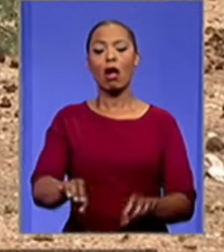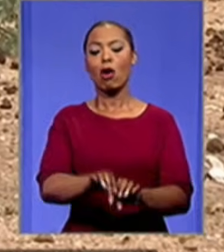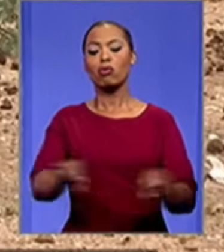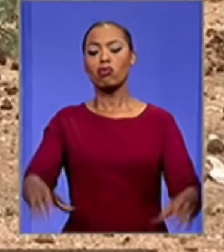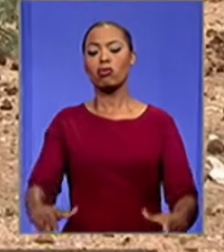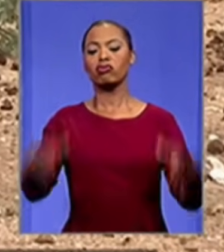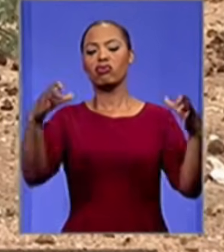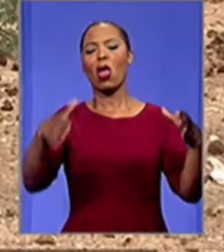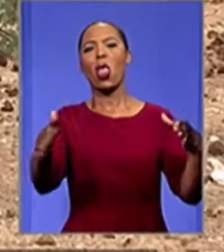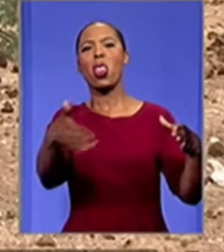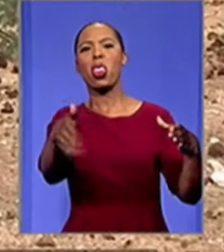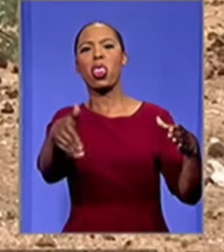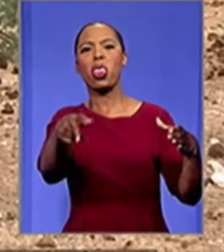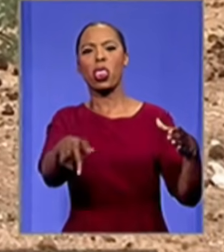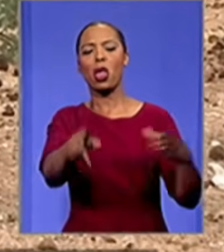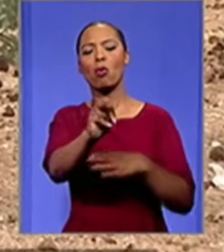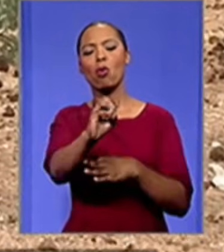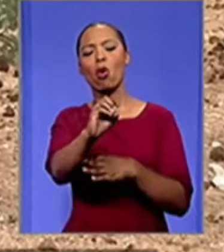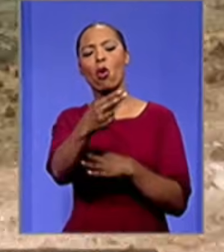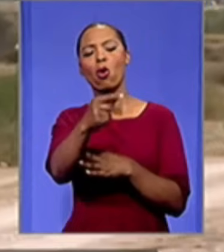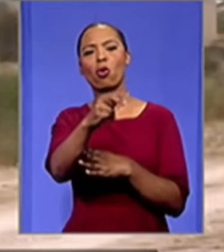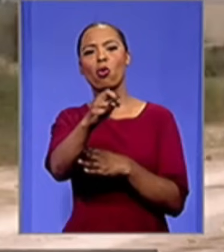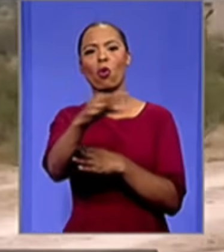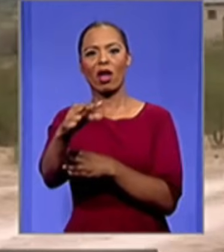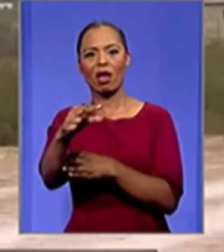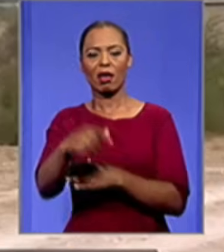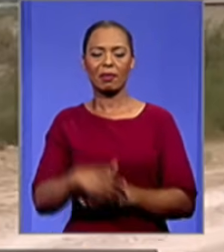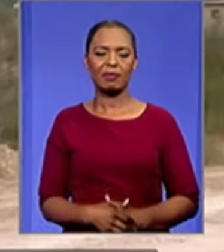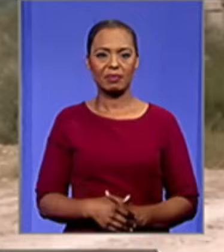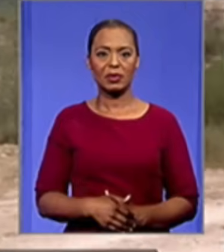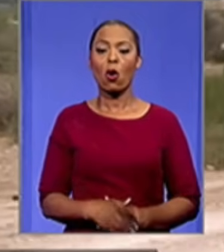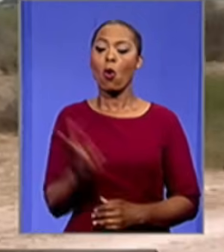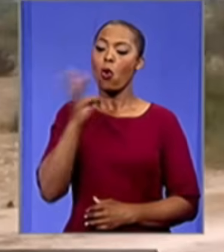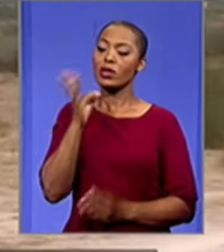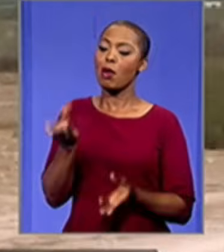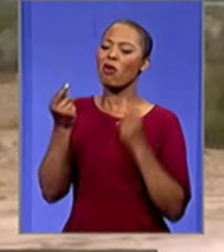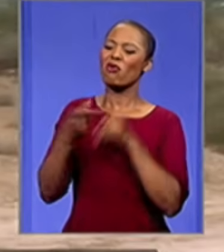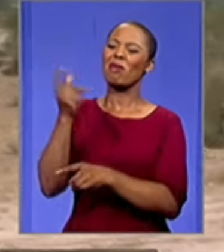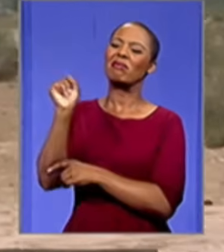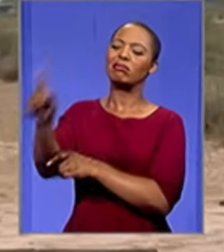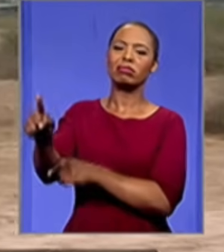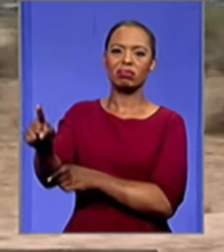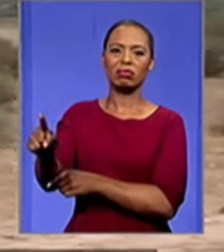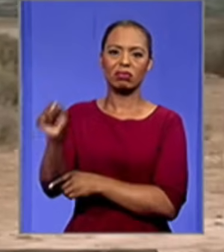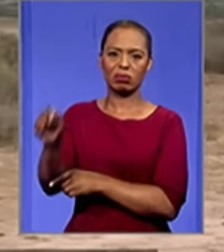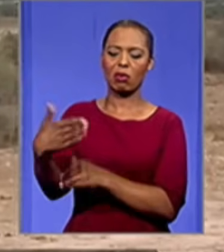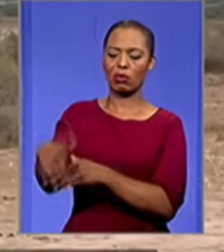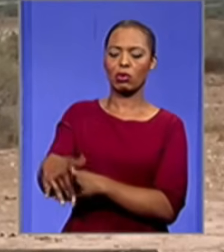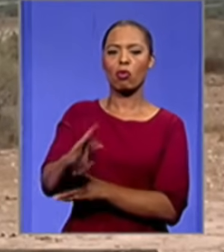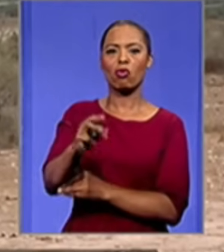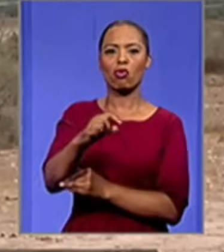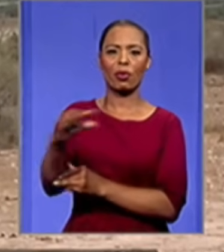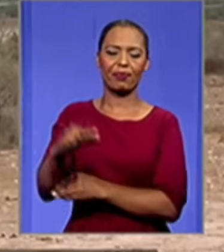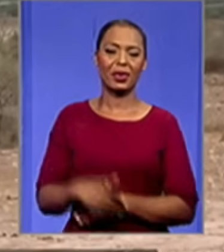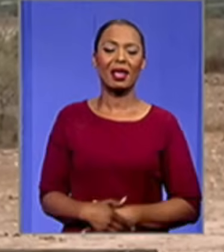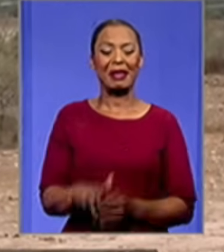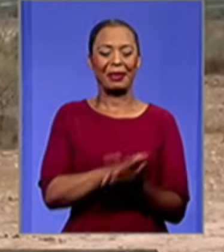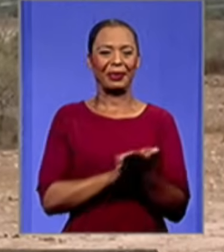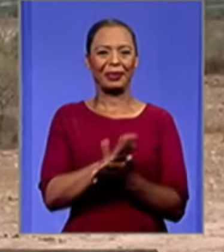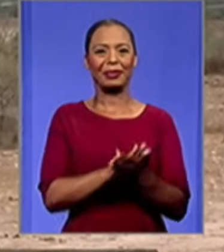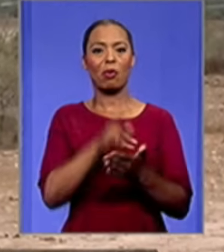Morokweng. Metsi ya rona a sosiwa from outside Morokweng. Seno se ka tlhola go kgotlhelega ga metsi a bona a mo tlase